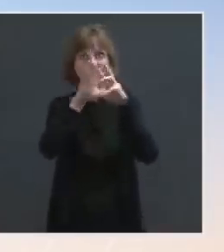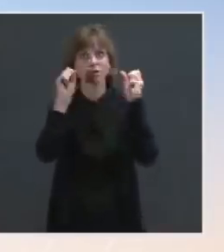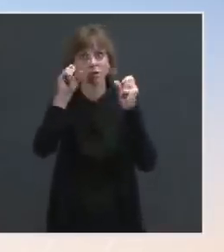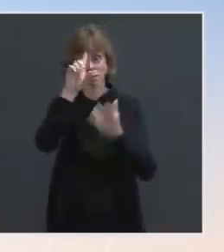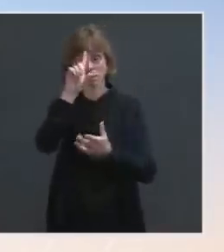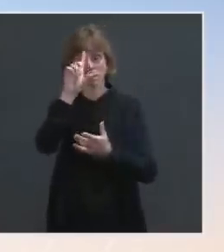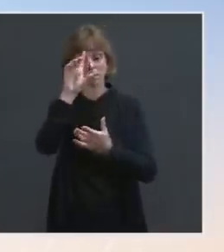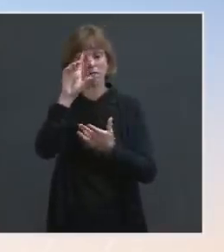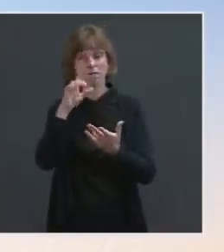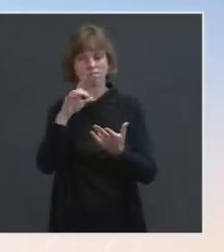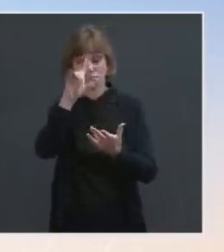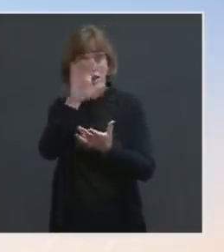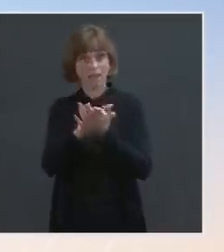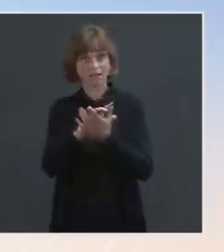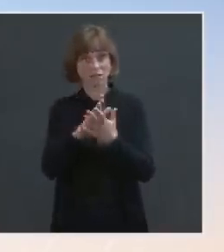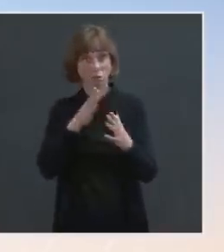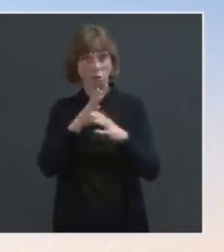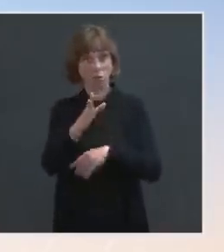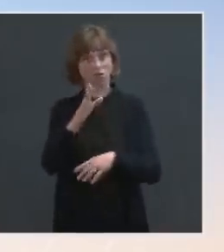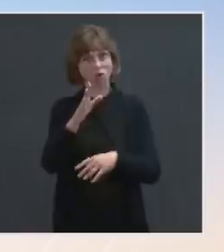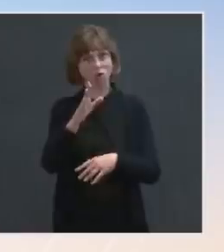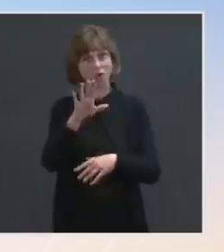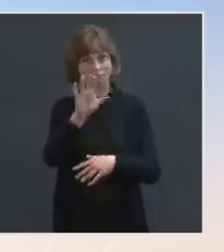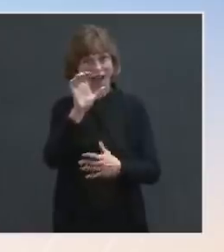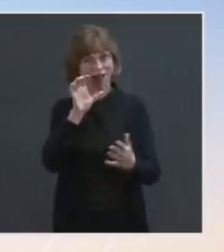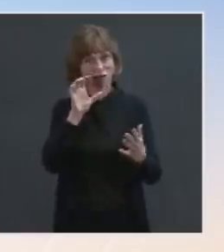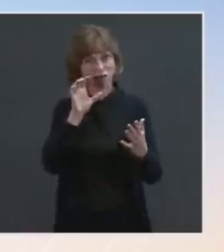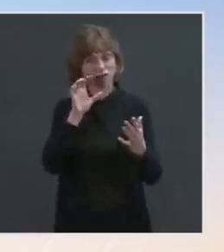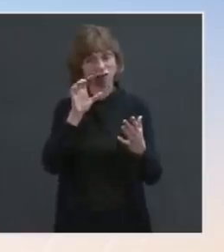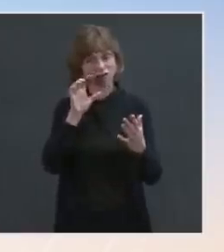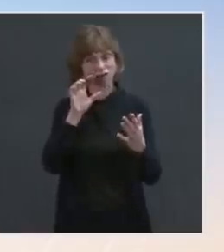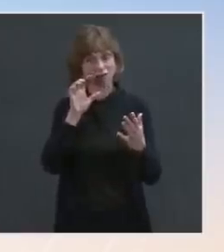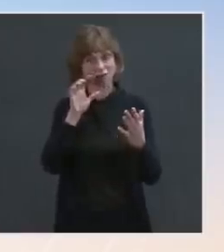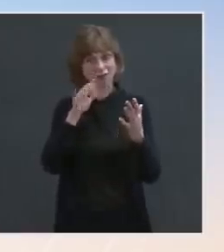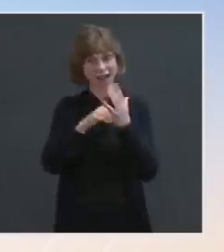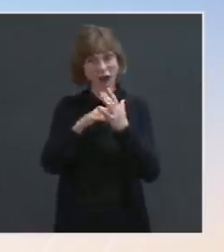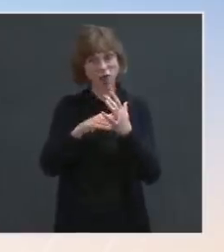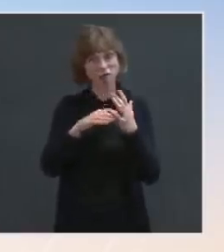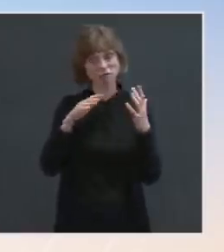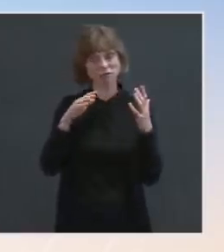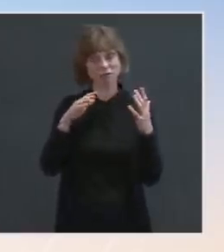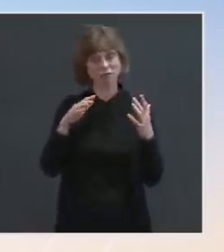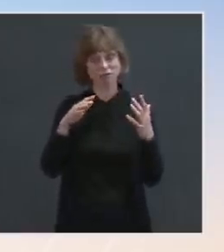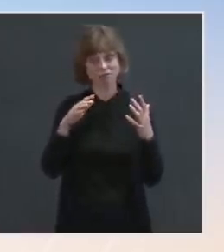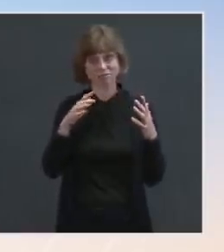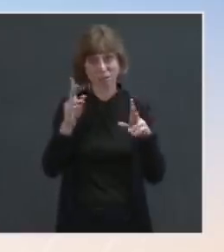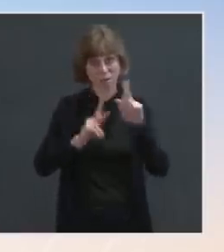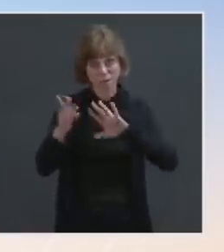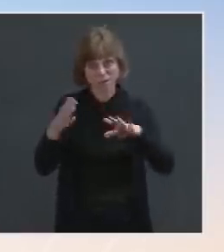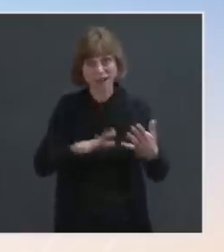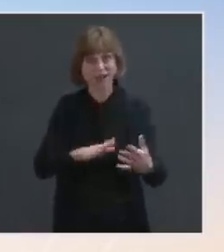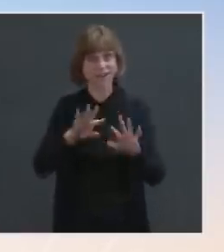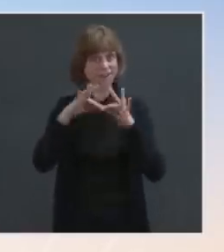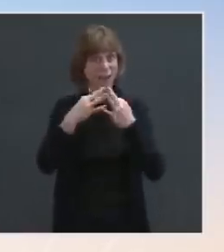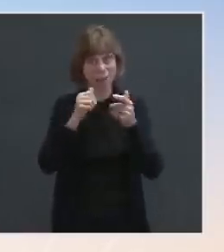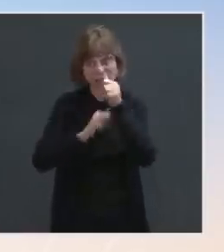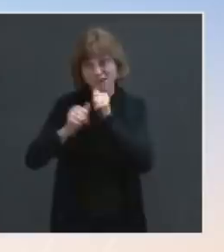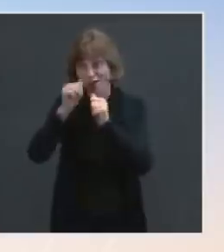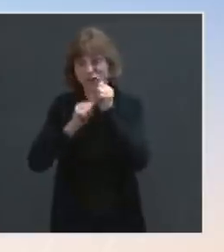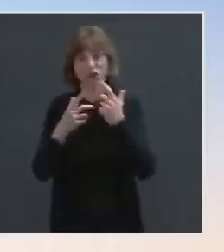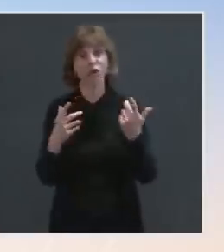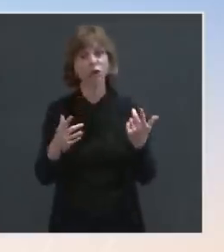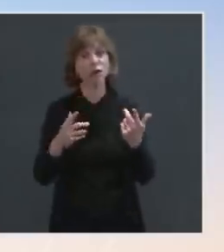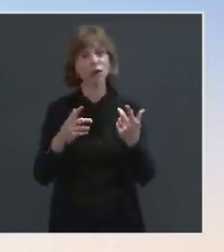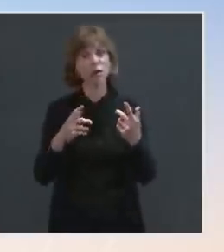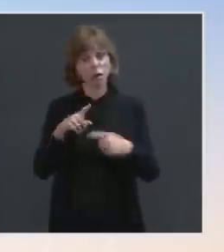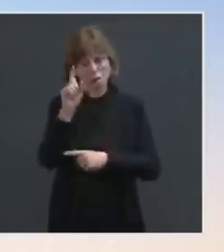than 500,000 Americans' lives lost, with families that continue to suffer, that it's imperative that people listen across the